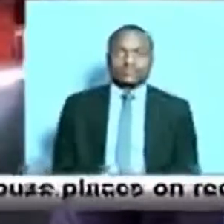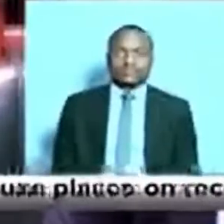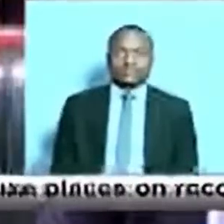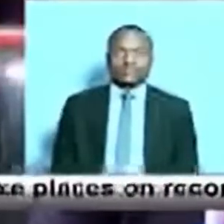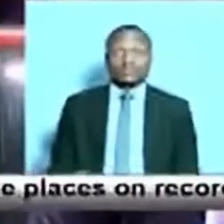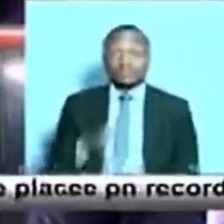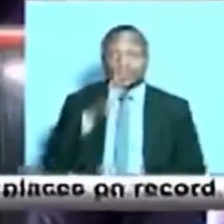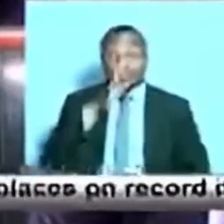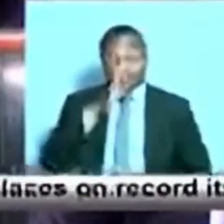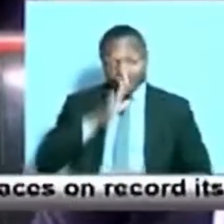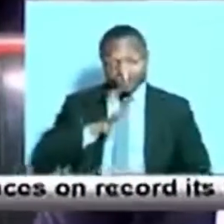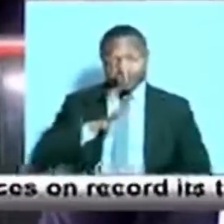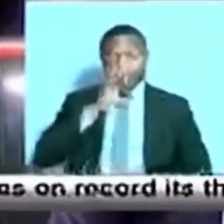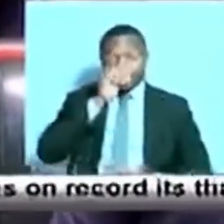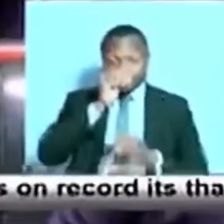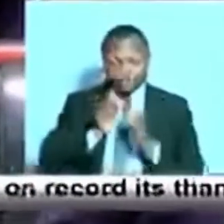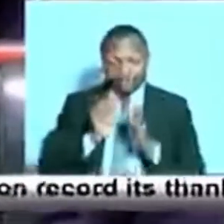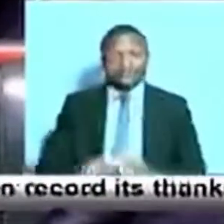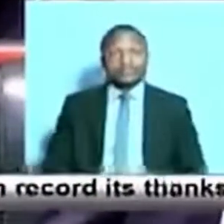Madam Speaker,